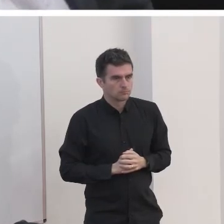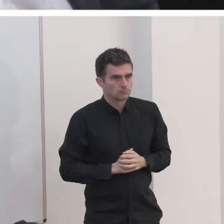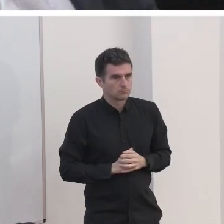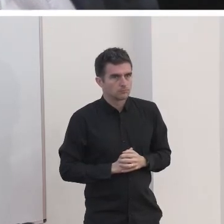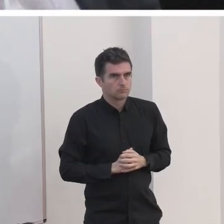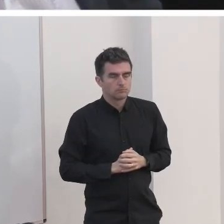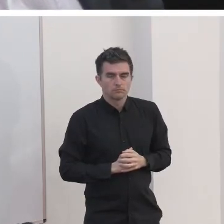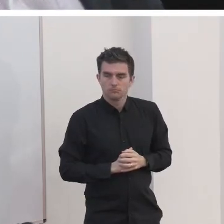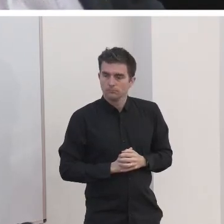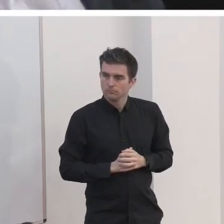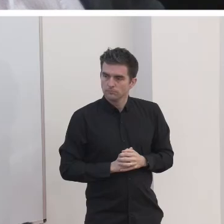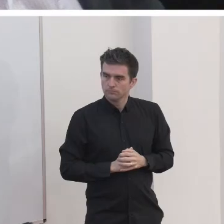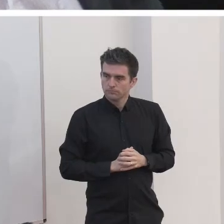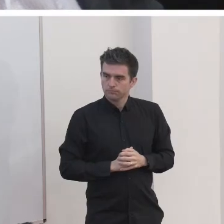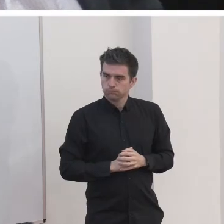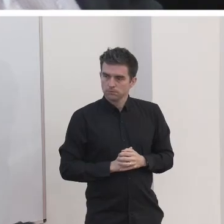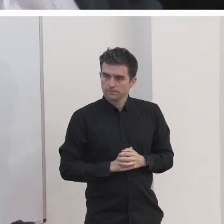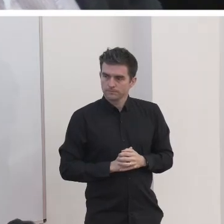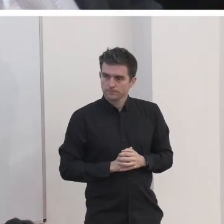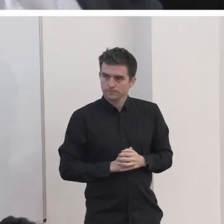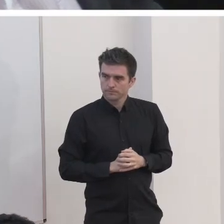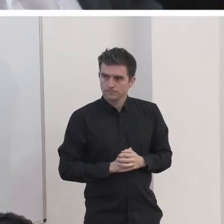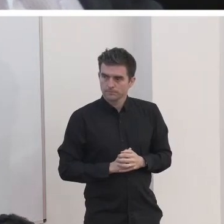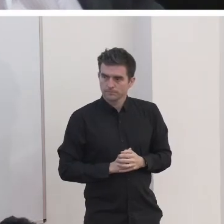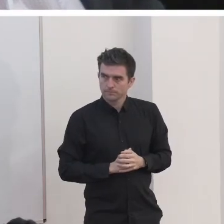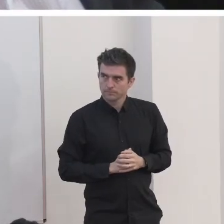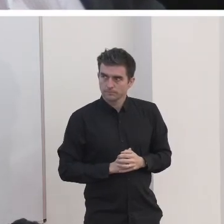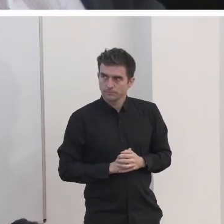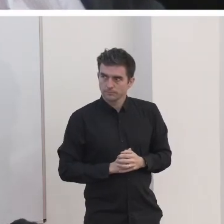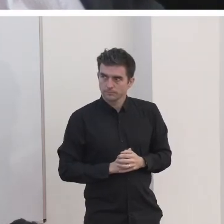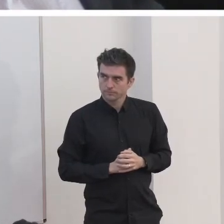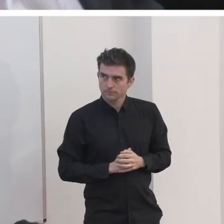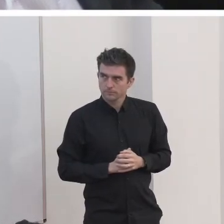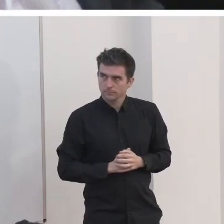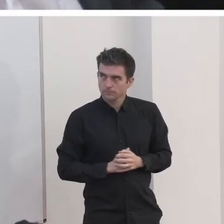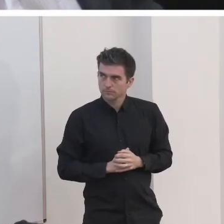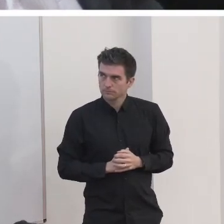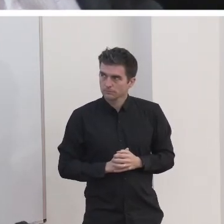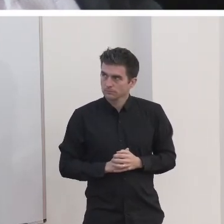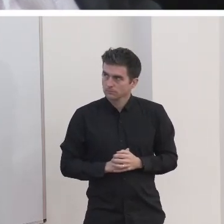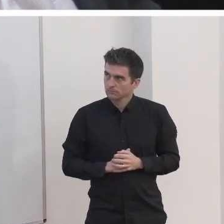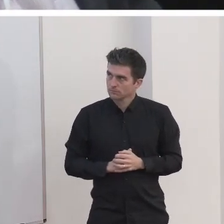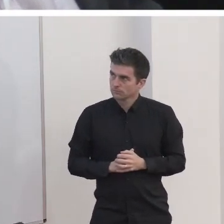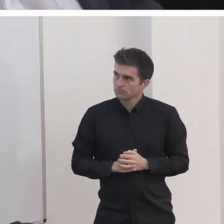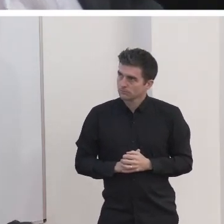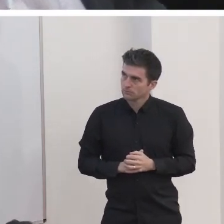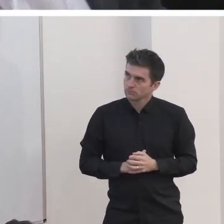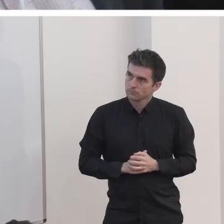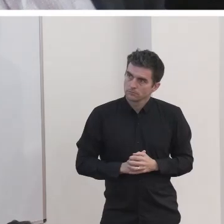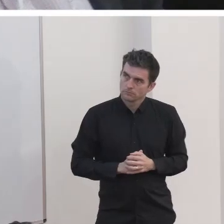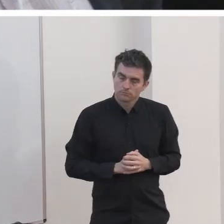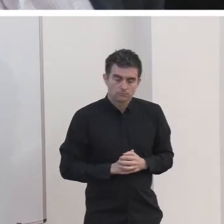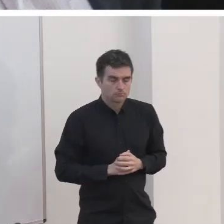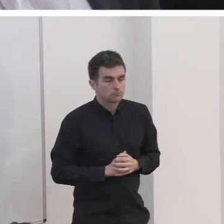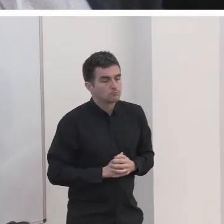connections, especially that for some of us that are coming from the developing countries. You have people of influence who take advantage